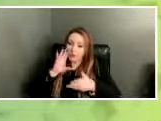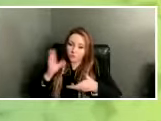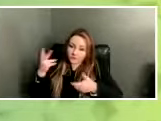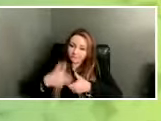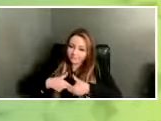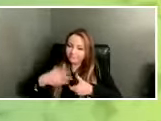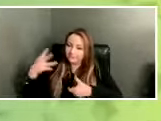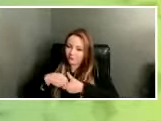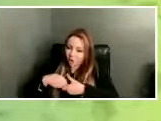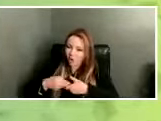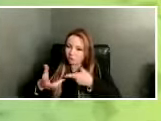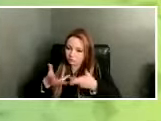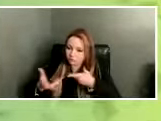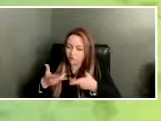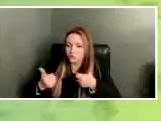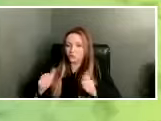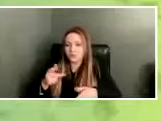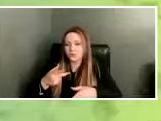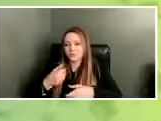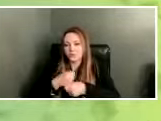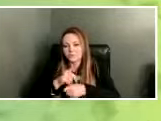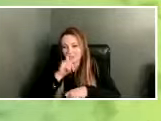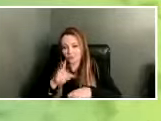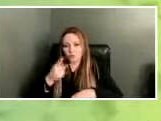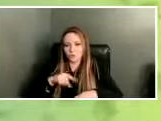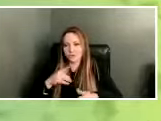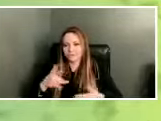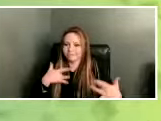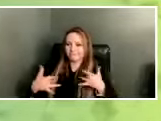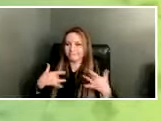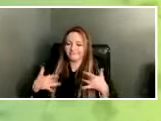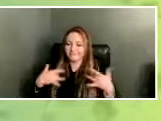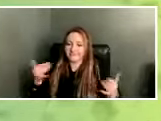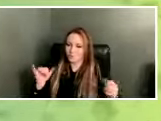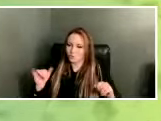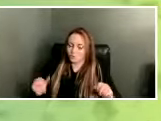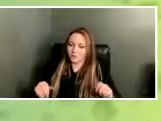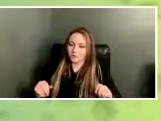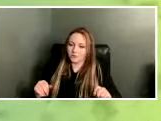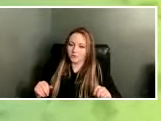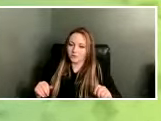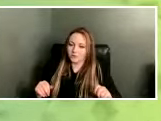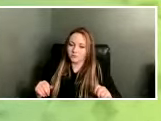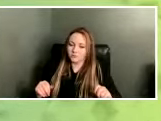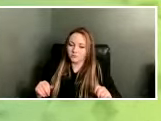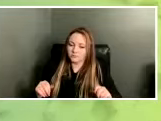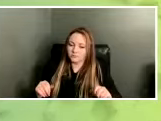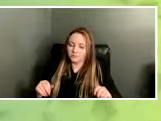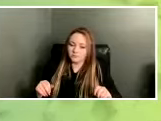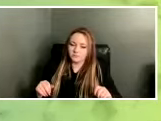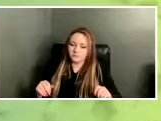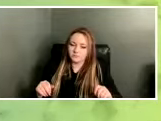the engagement spirited, as Jareese mentioned. And, we really take an opportunity